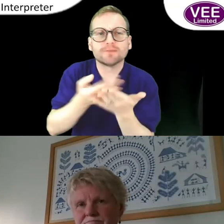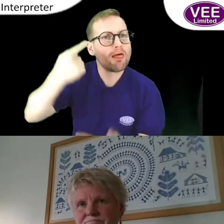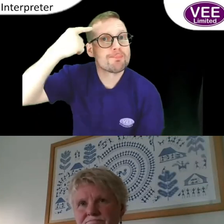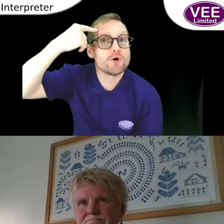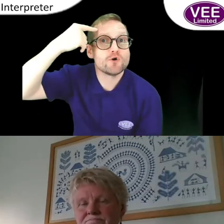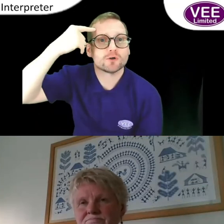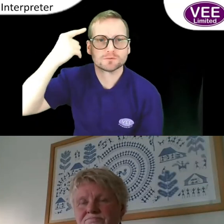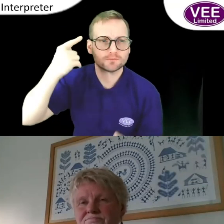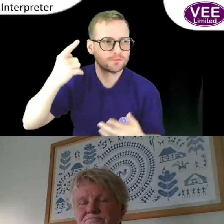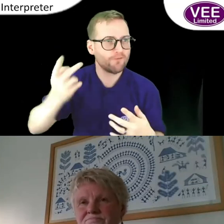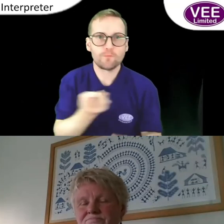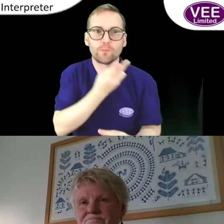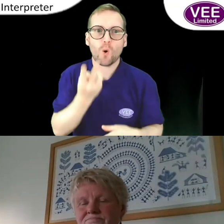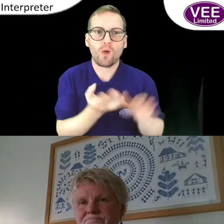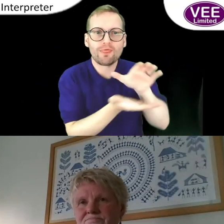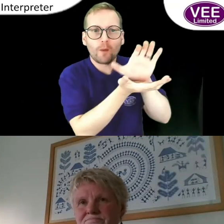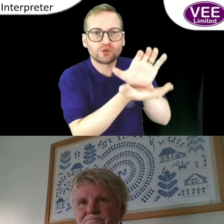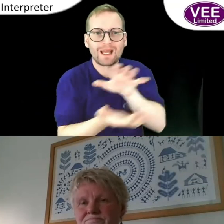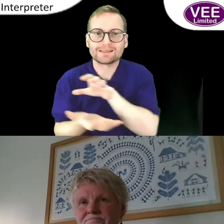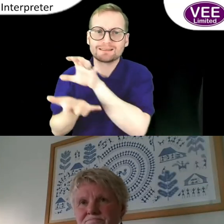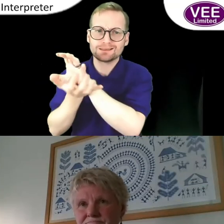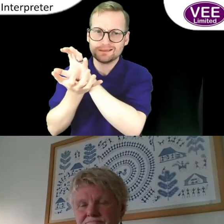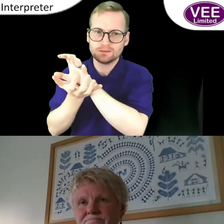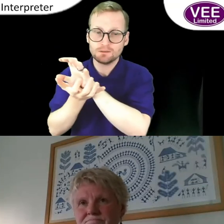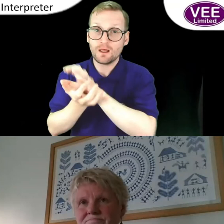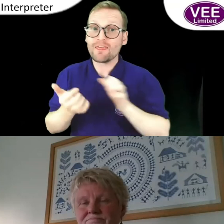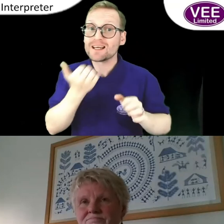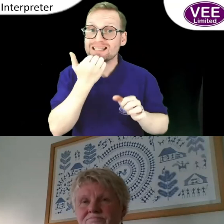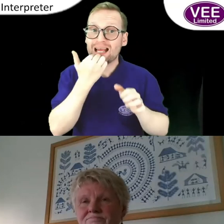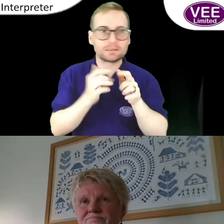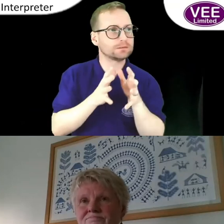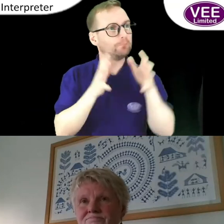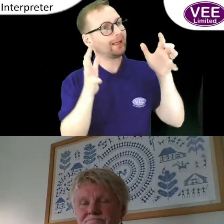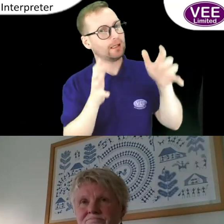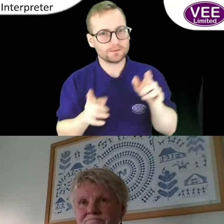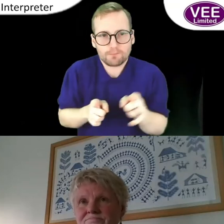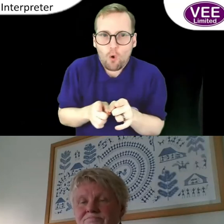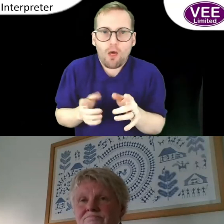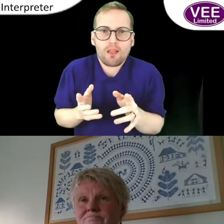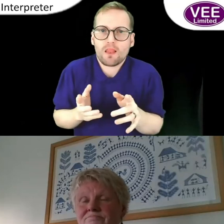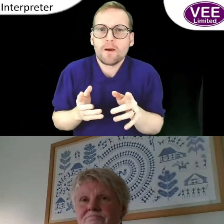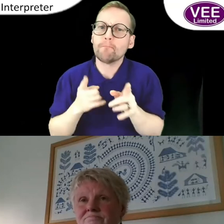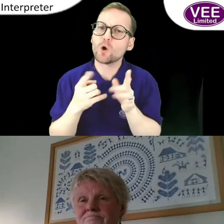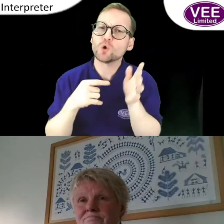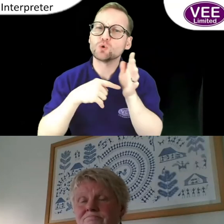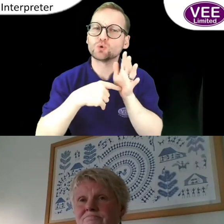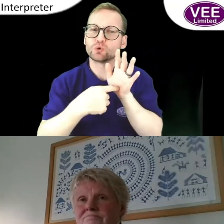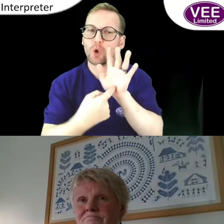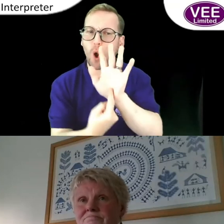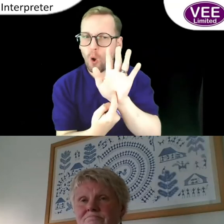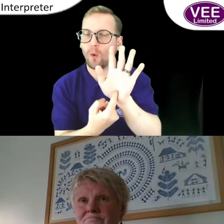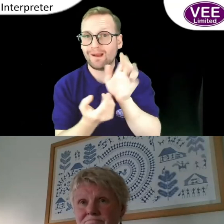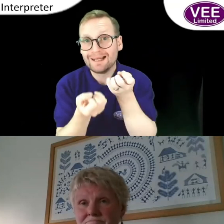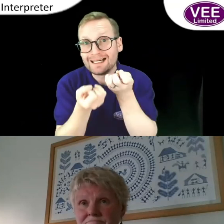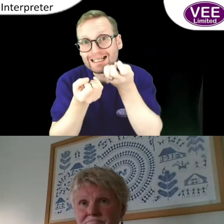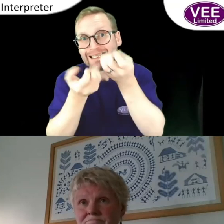them, they are different in scale, but it's equally they are sending, hopefully that they are sending the kind